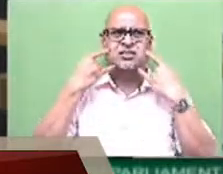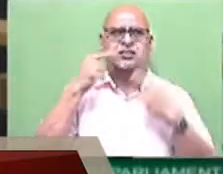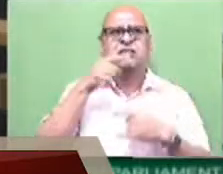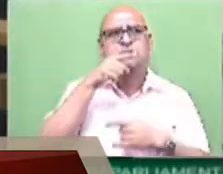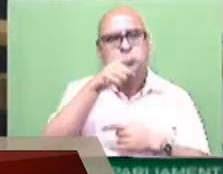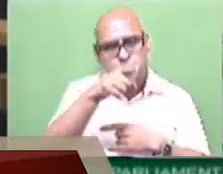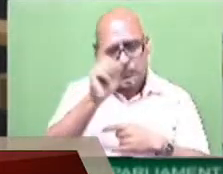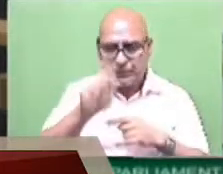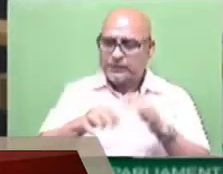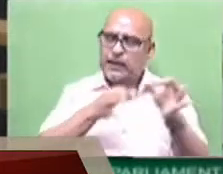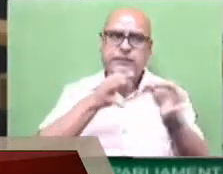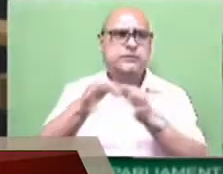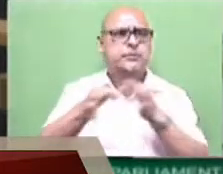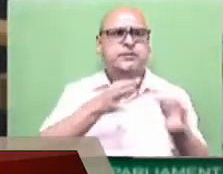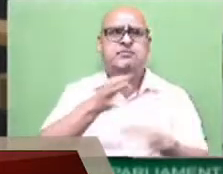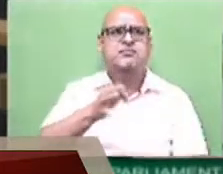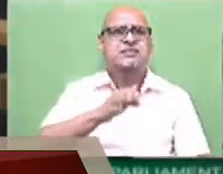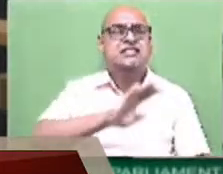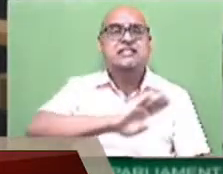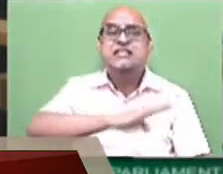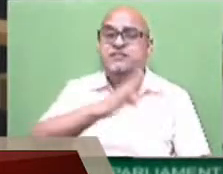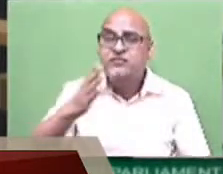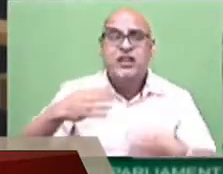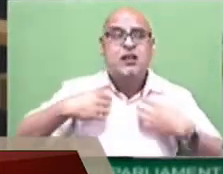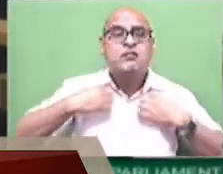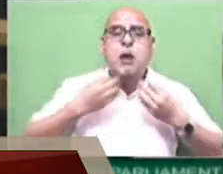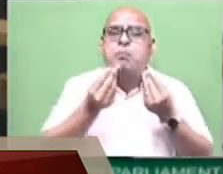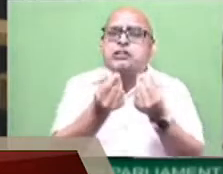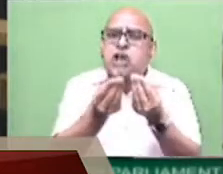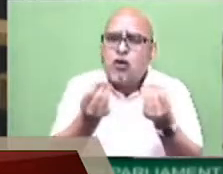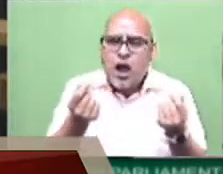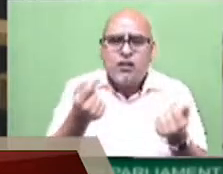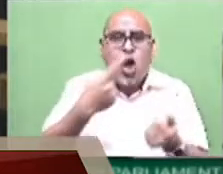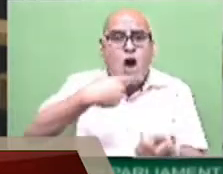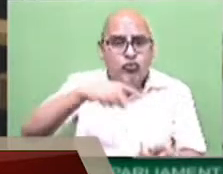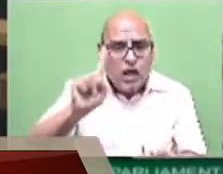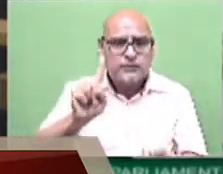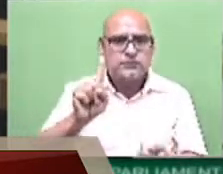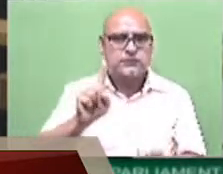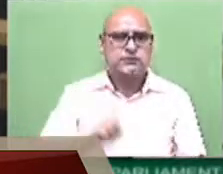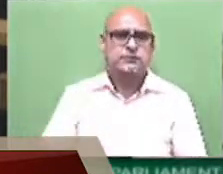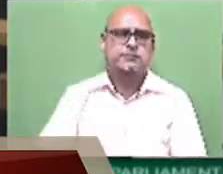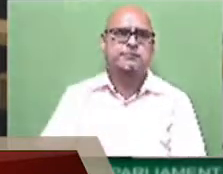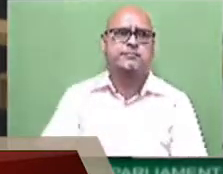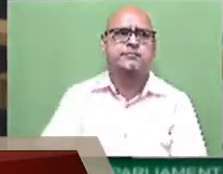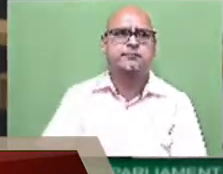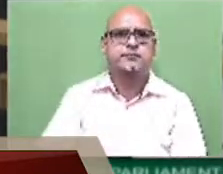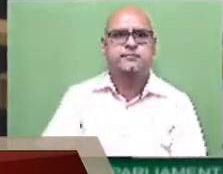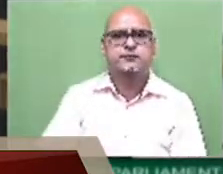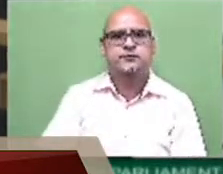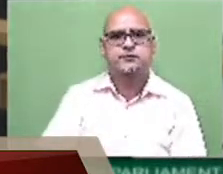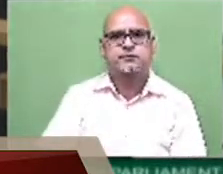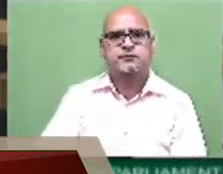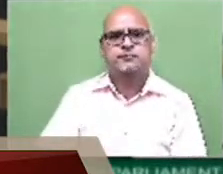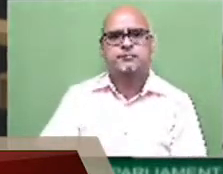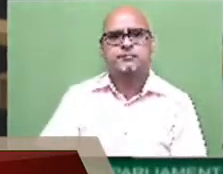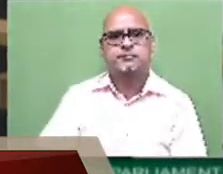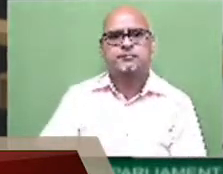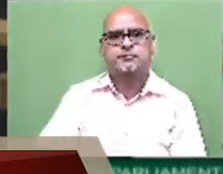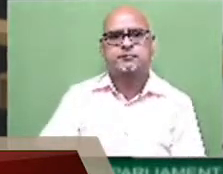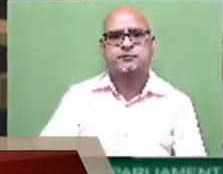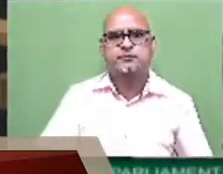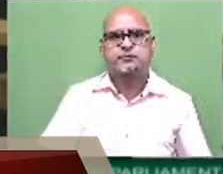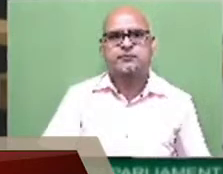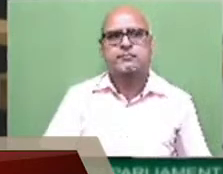there was a tender for $5 million being issued in this country for wearing face masks. I don't know how many